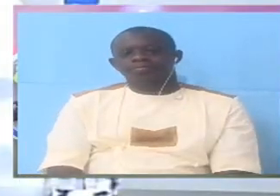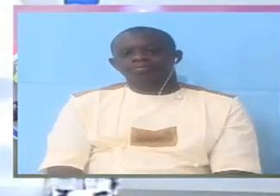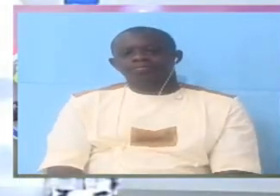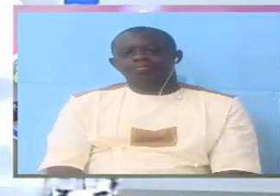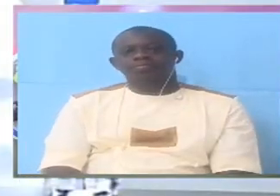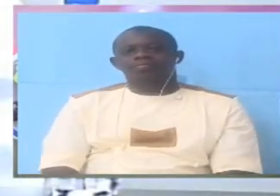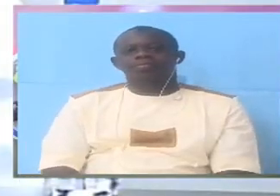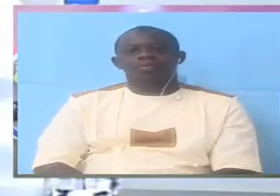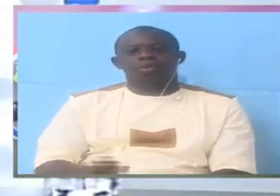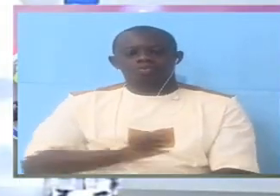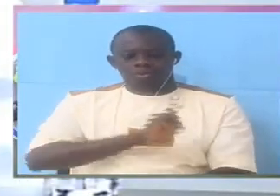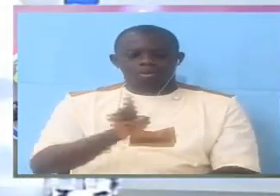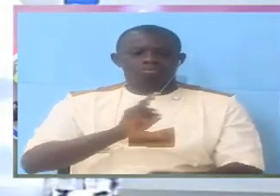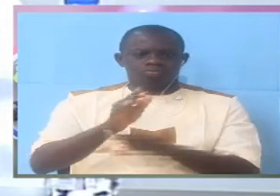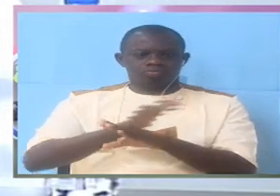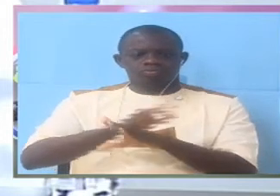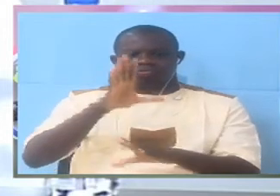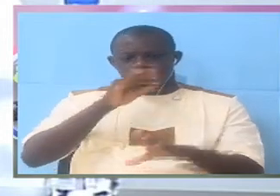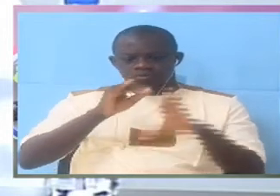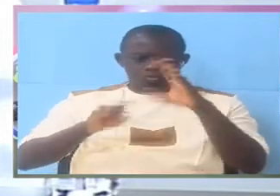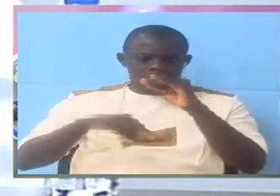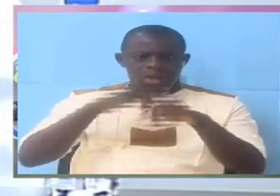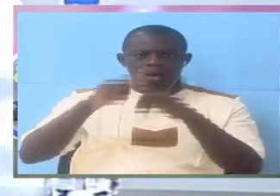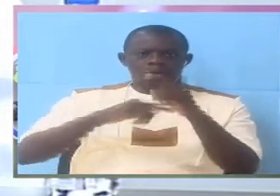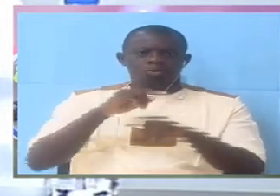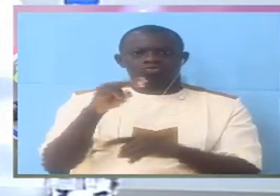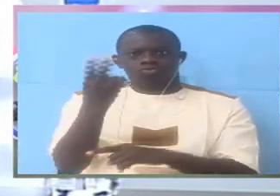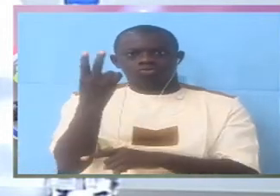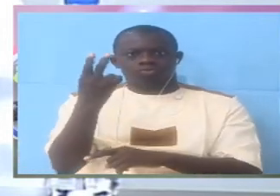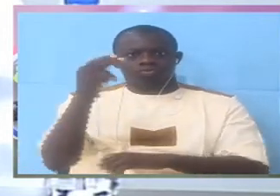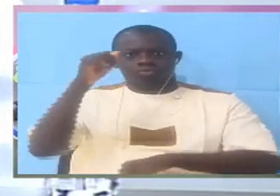we were talking about 2 tortures at